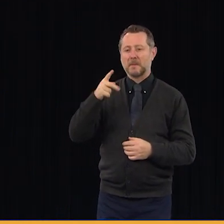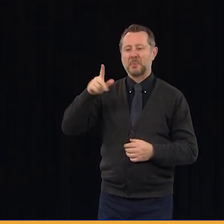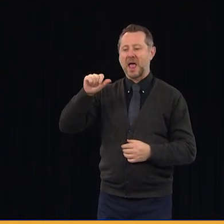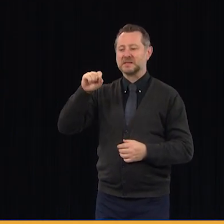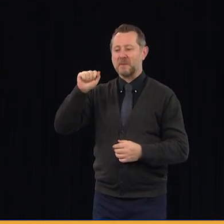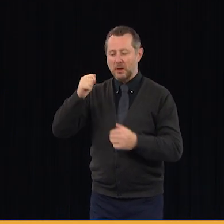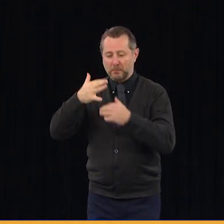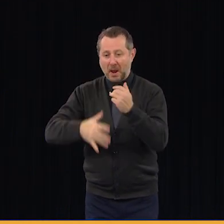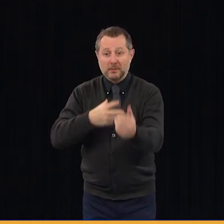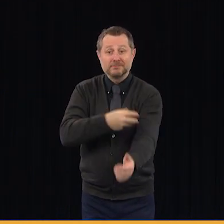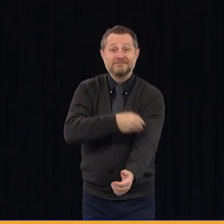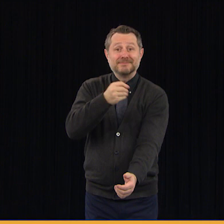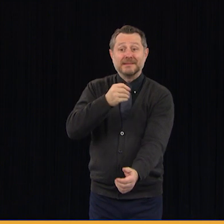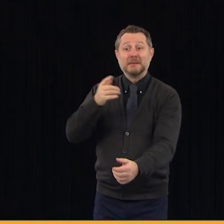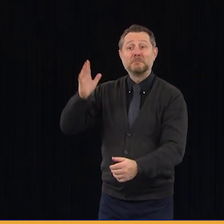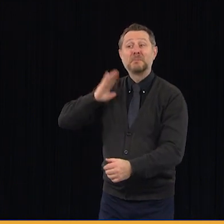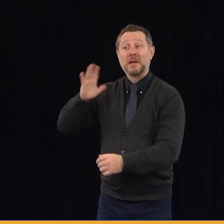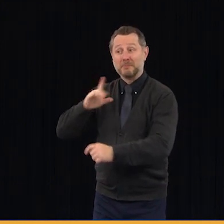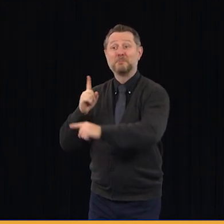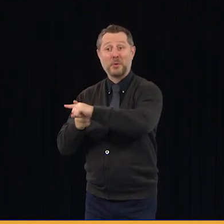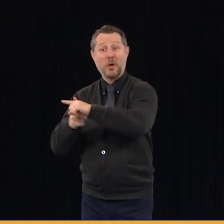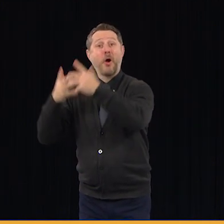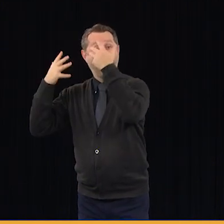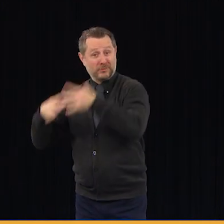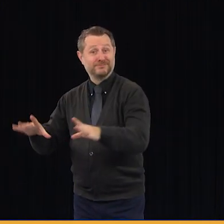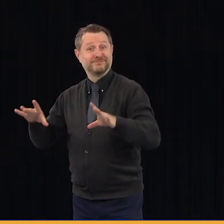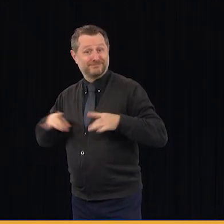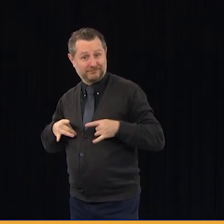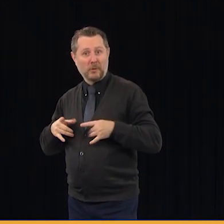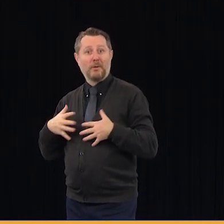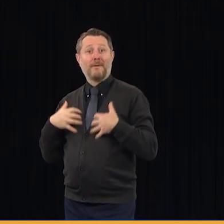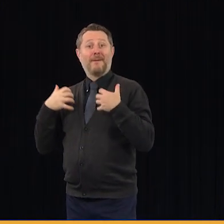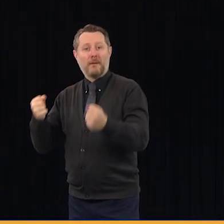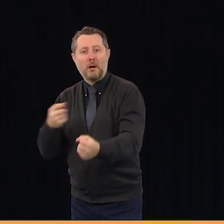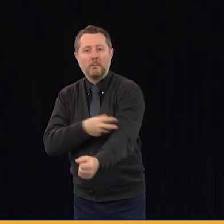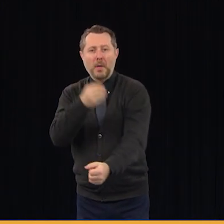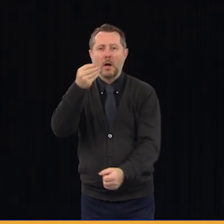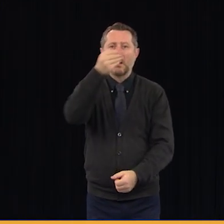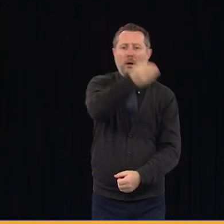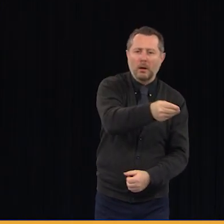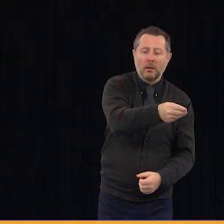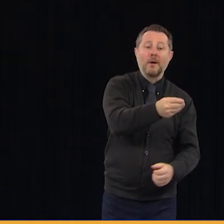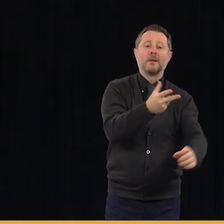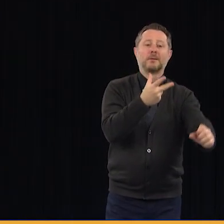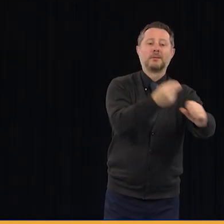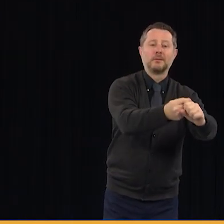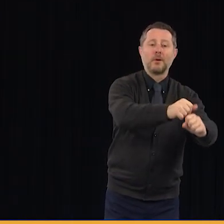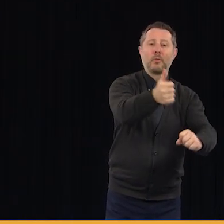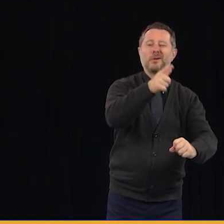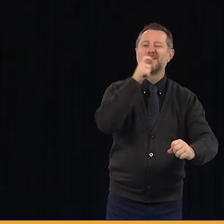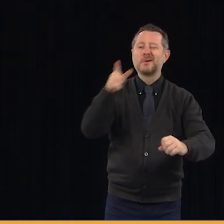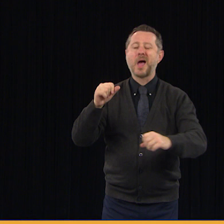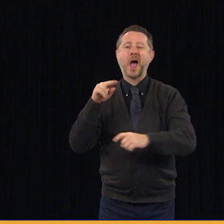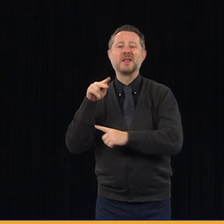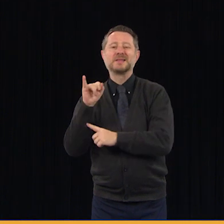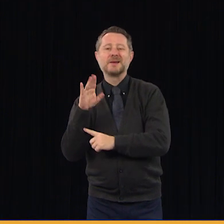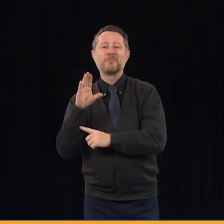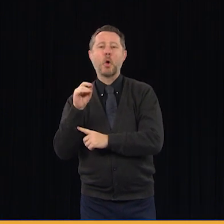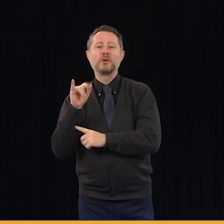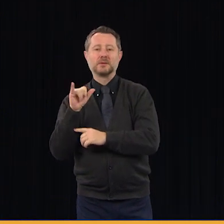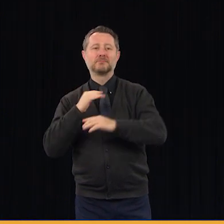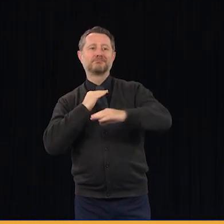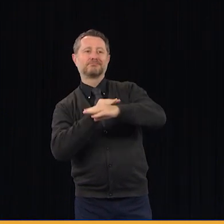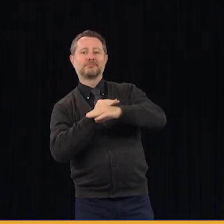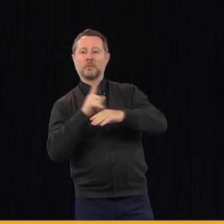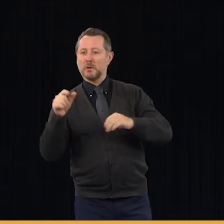were infected, that can be then used to treat people who get infected. We need that plasma from